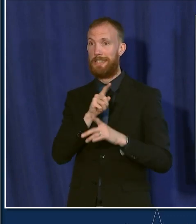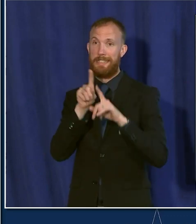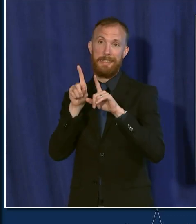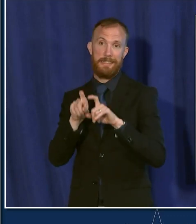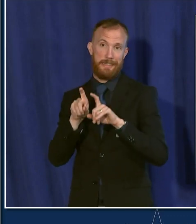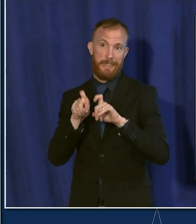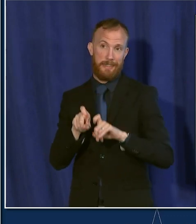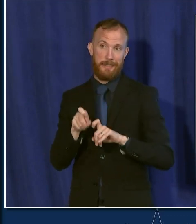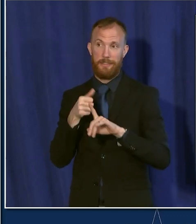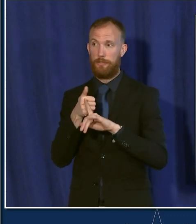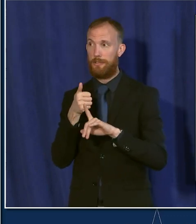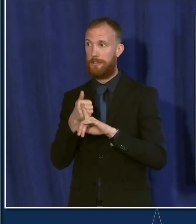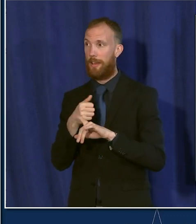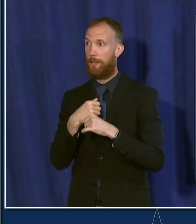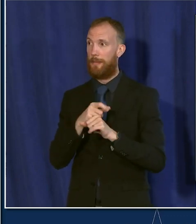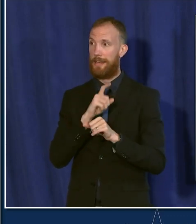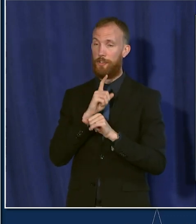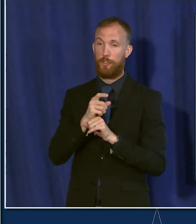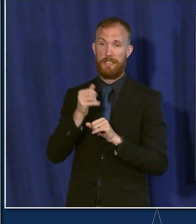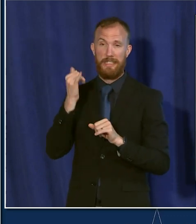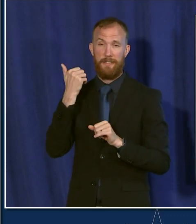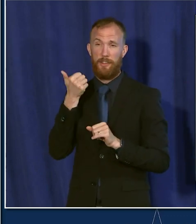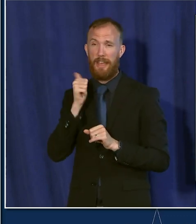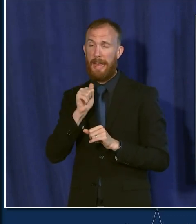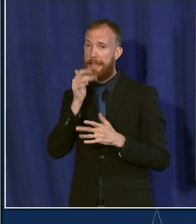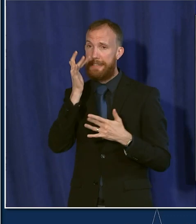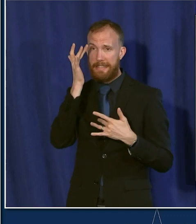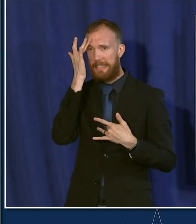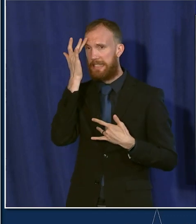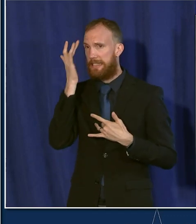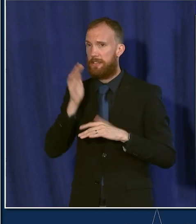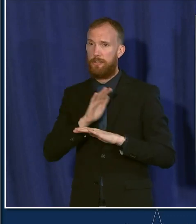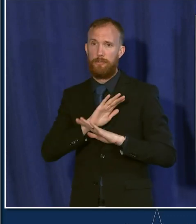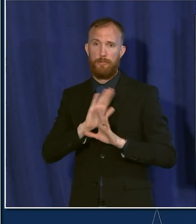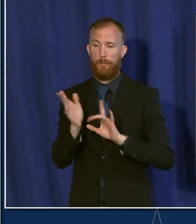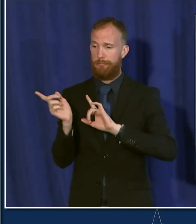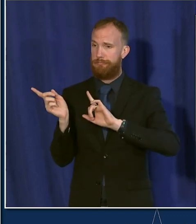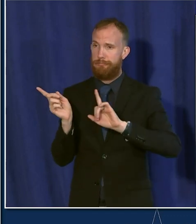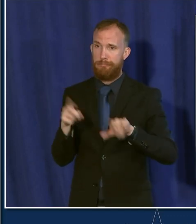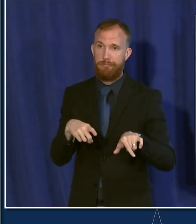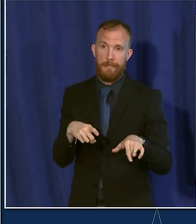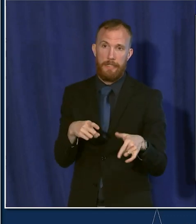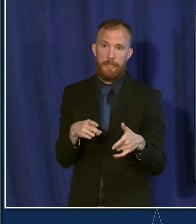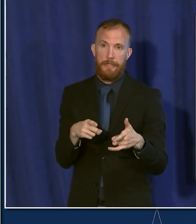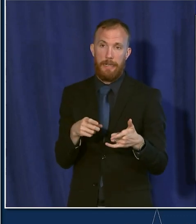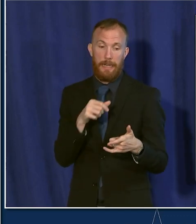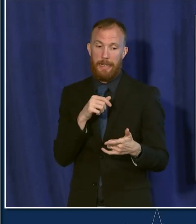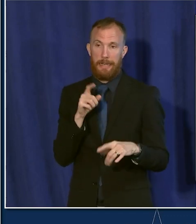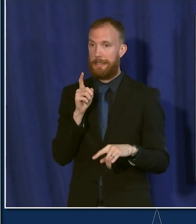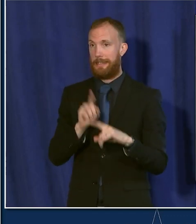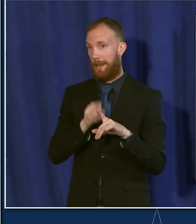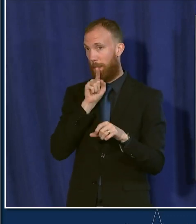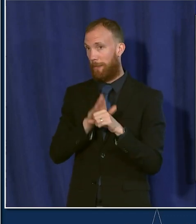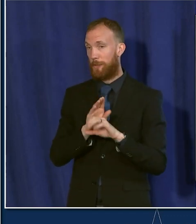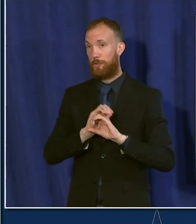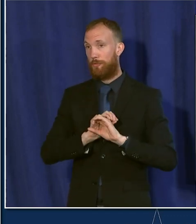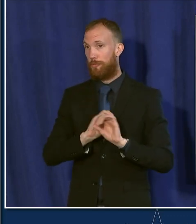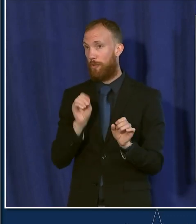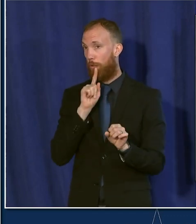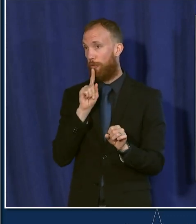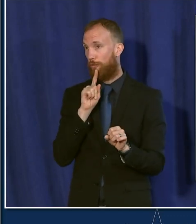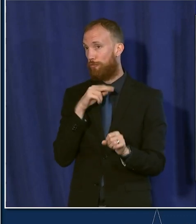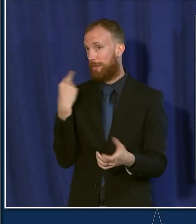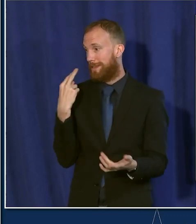if folks have symptoms, like not taking chances, is the best we have. Again, it's not a no-risk setting, but this is where we